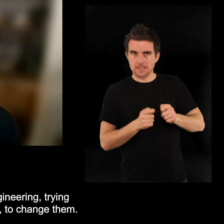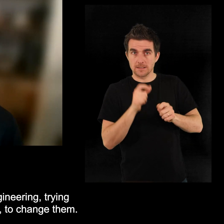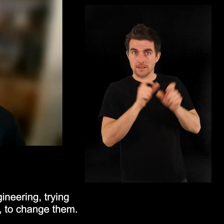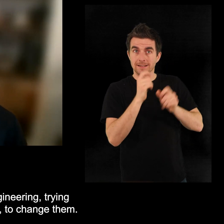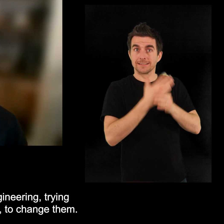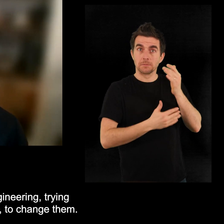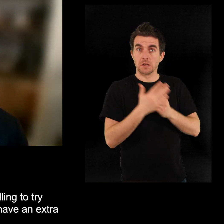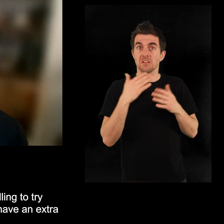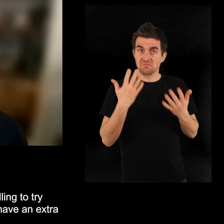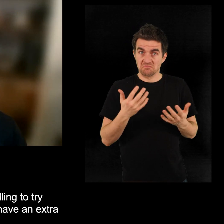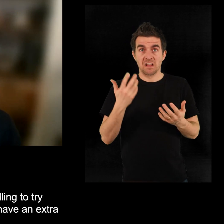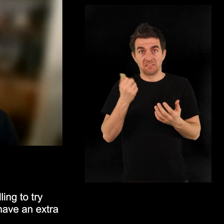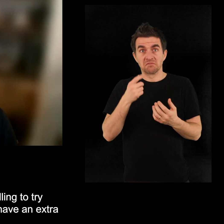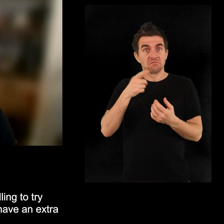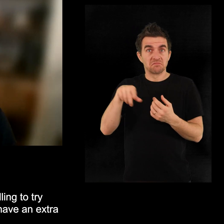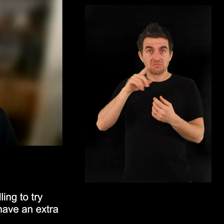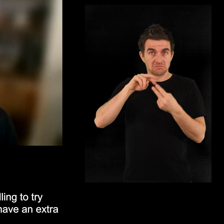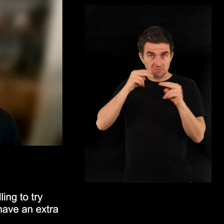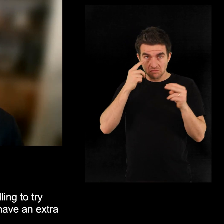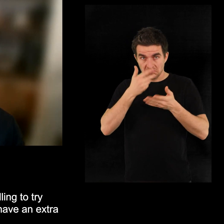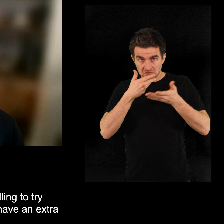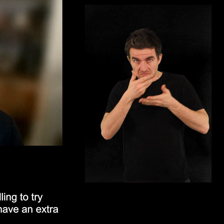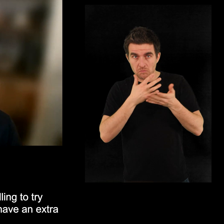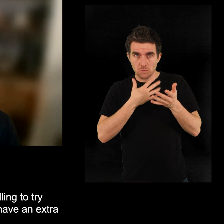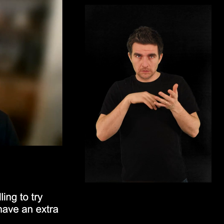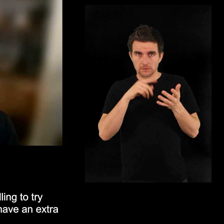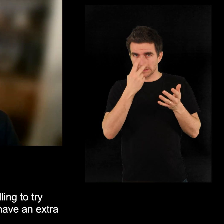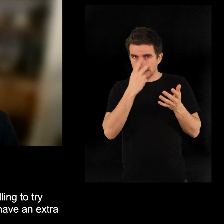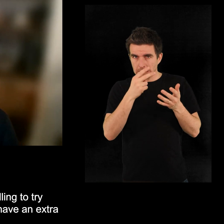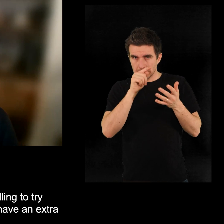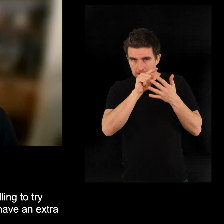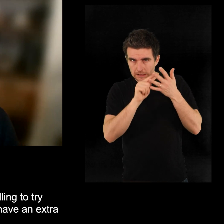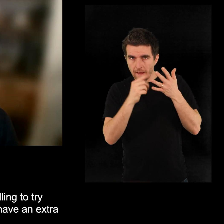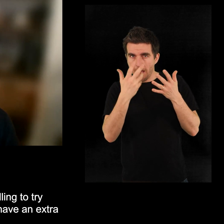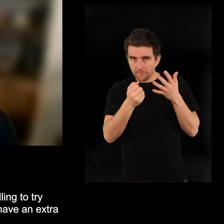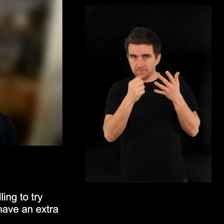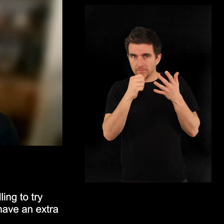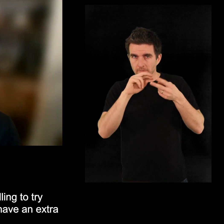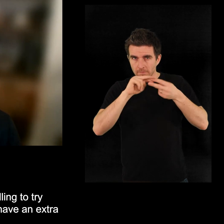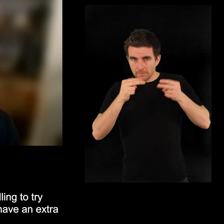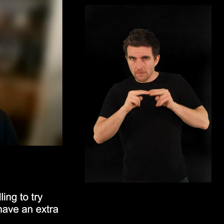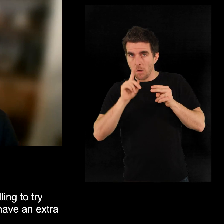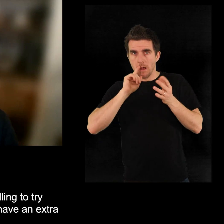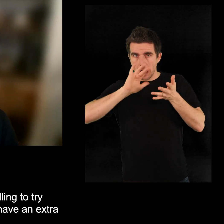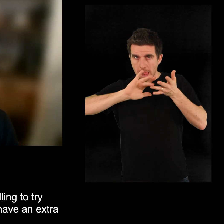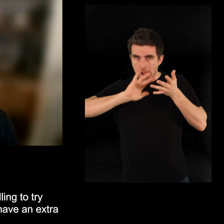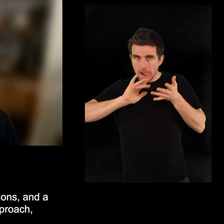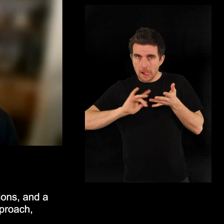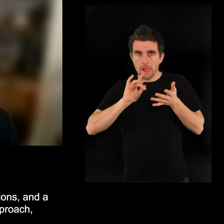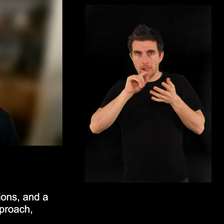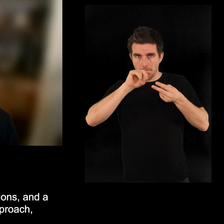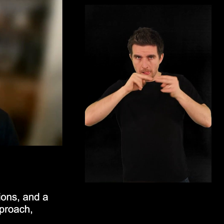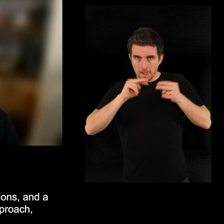change them, for instance, genetic counseling to try and get rid of fetuses who have an